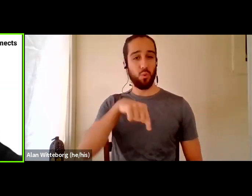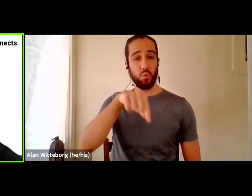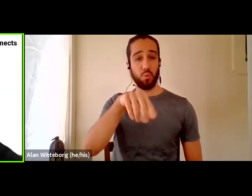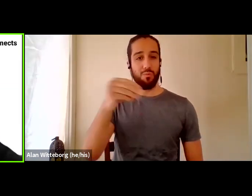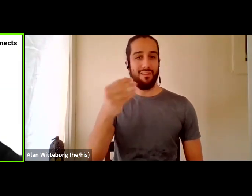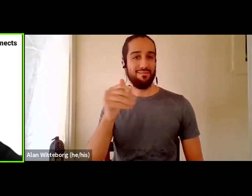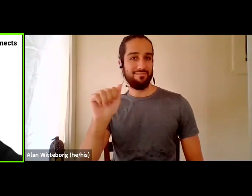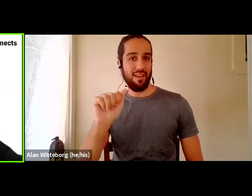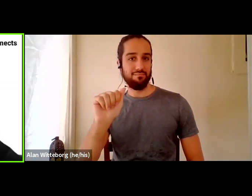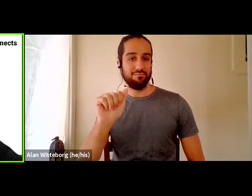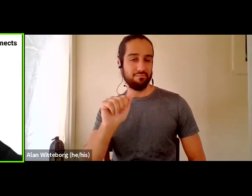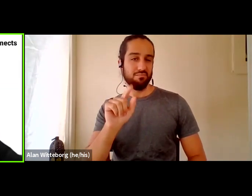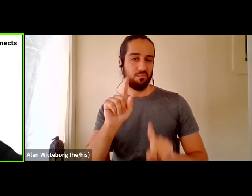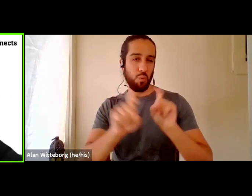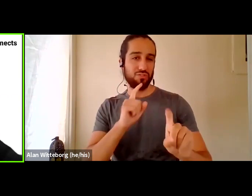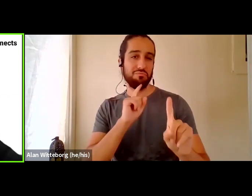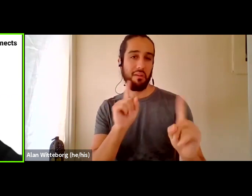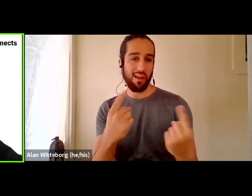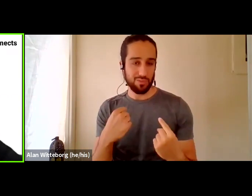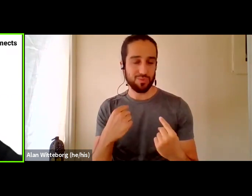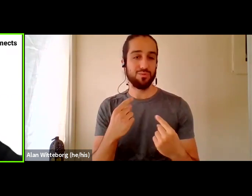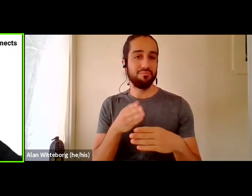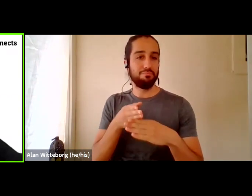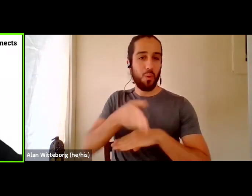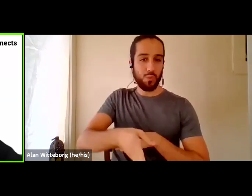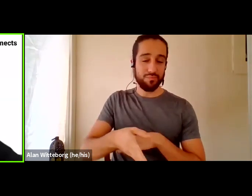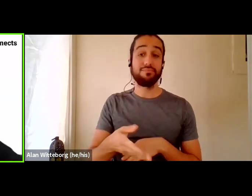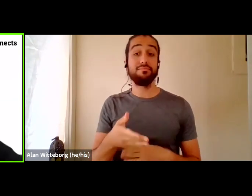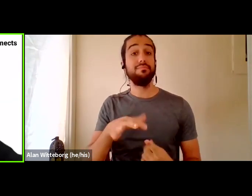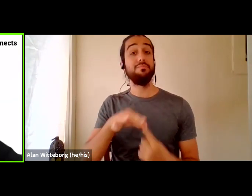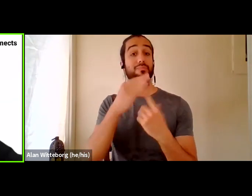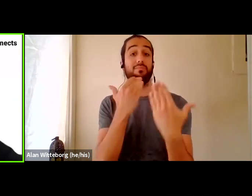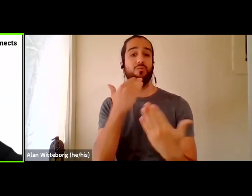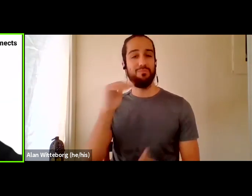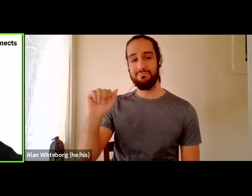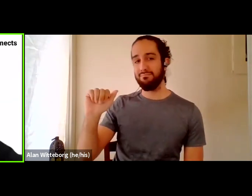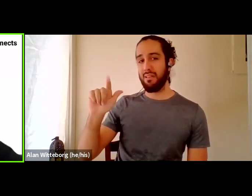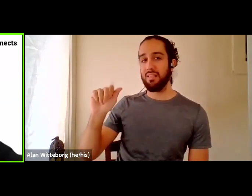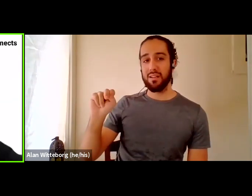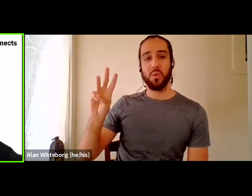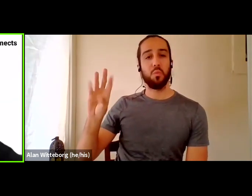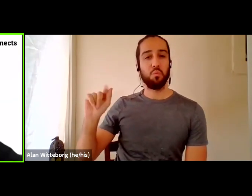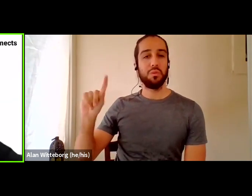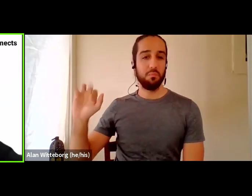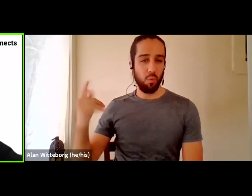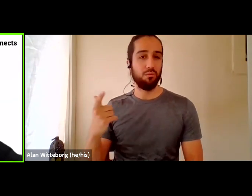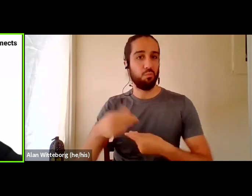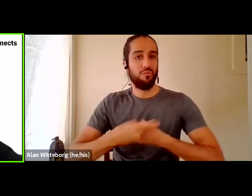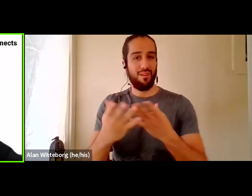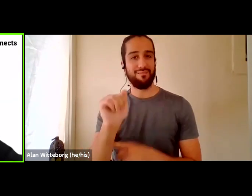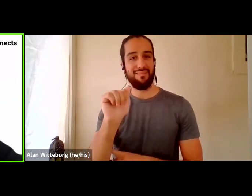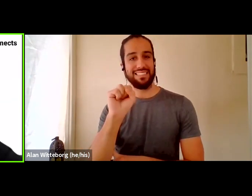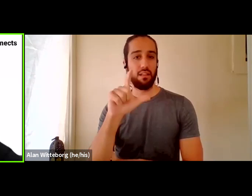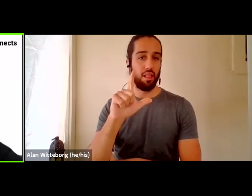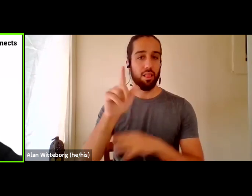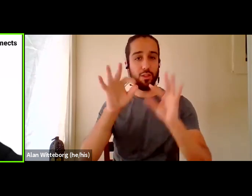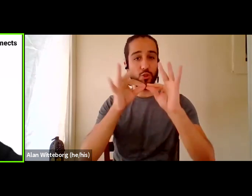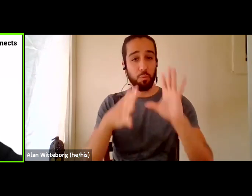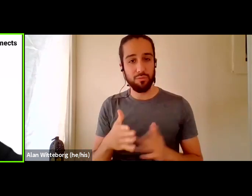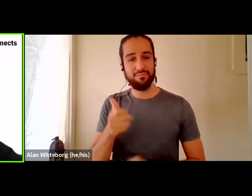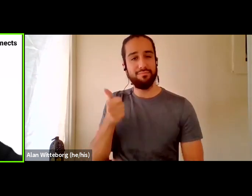conversation. Very special thanks to Alan Witteborg for providing ASL interpretation. He